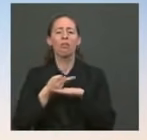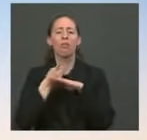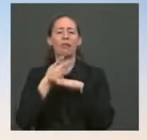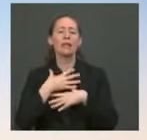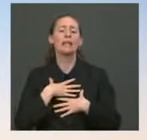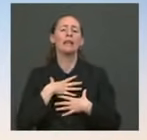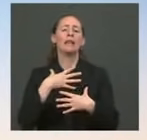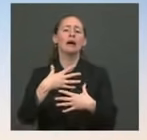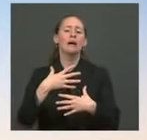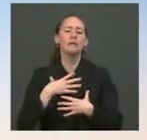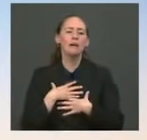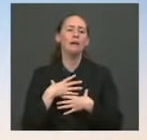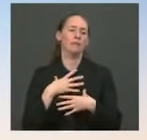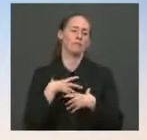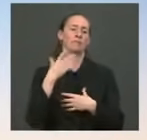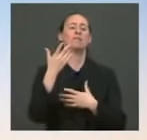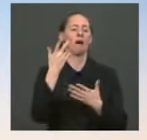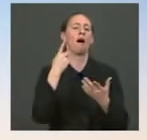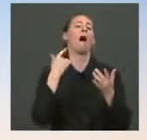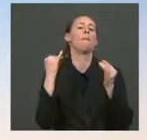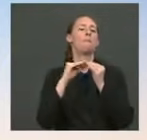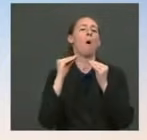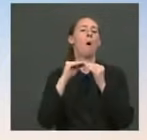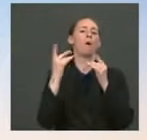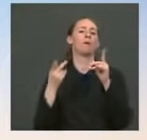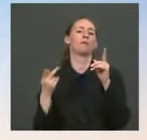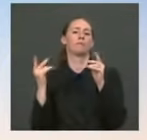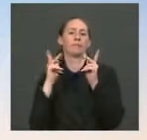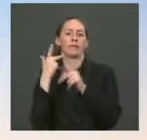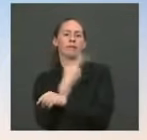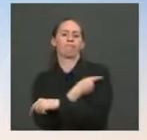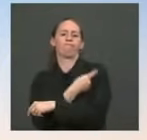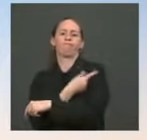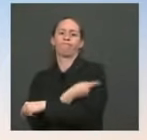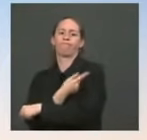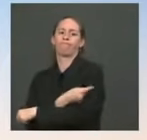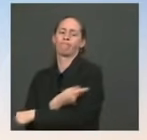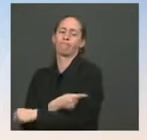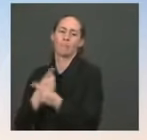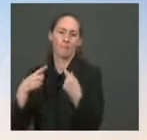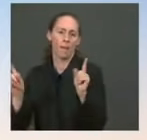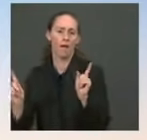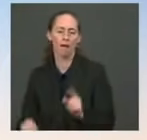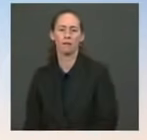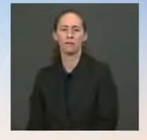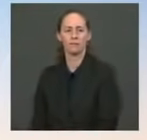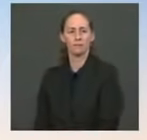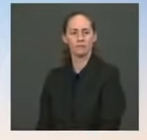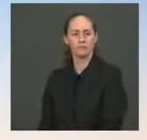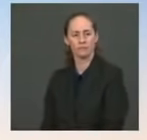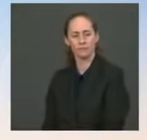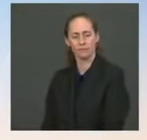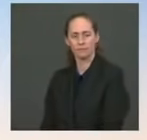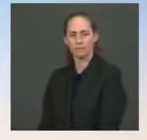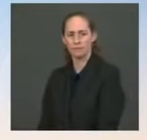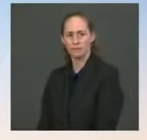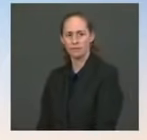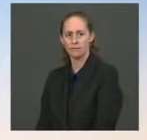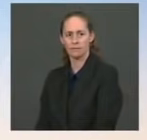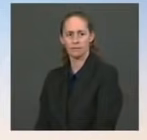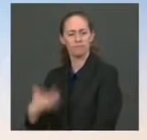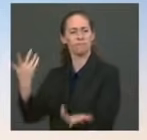vaccinations and vaccination rates in communities across the country. Goal are we trying to hit? When will we know that we've succeeded in